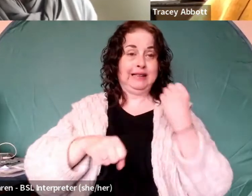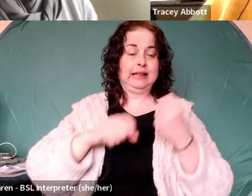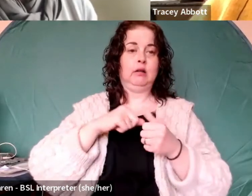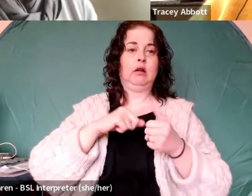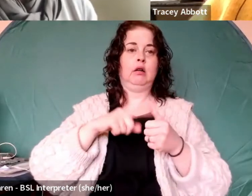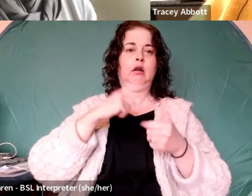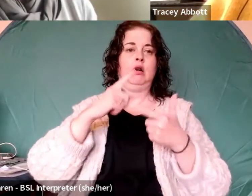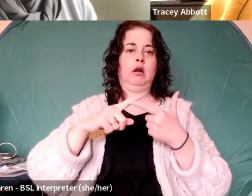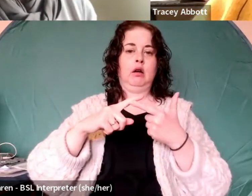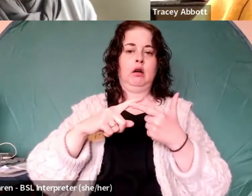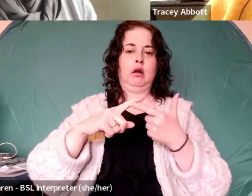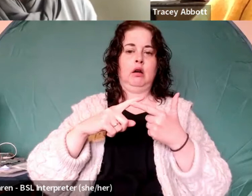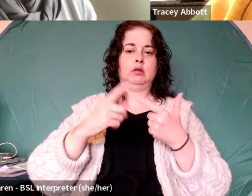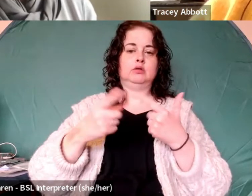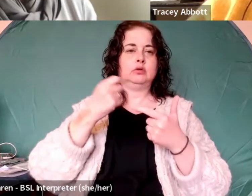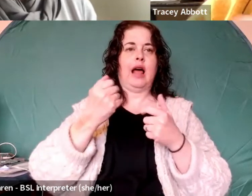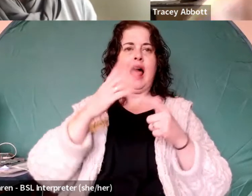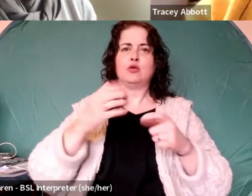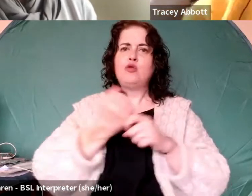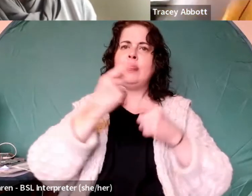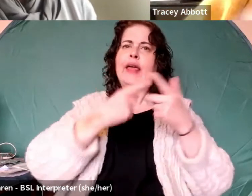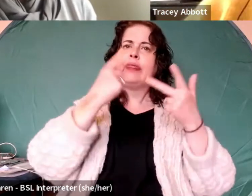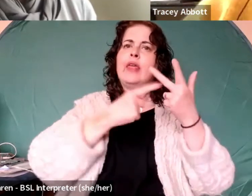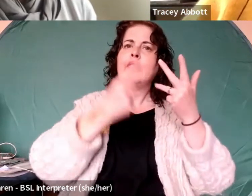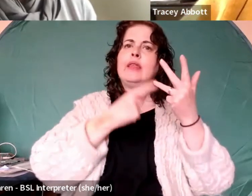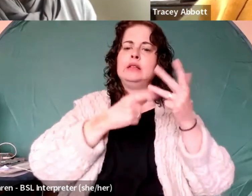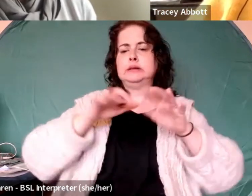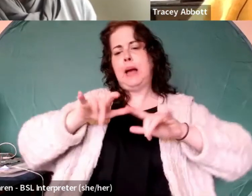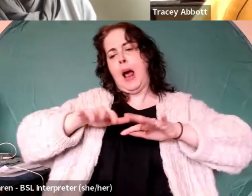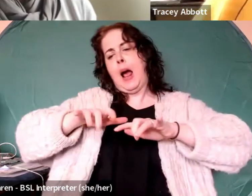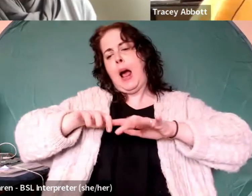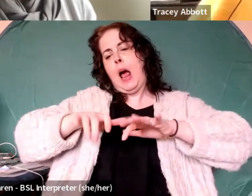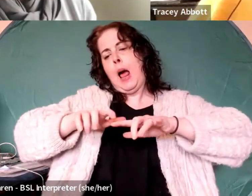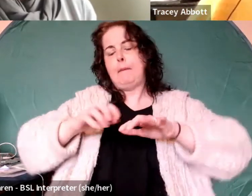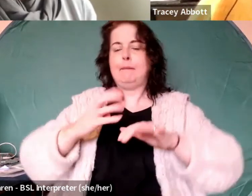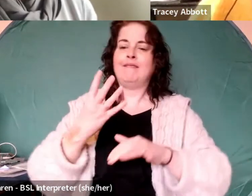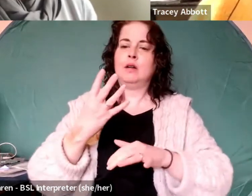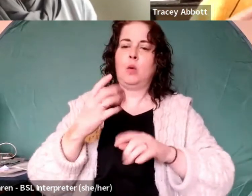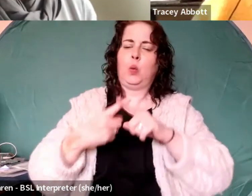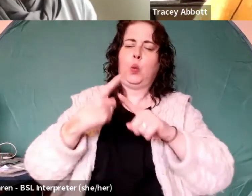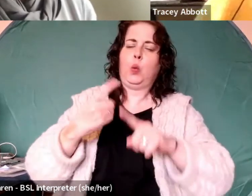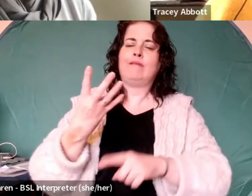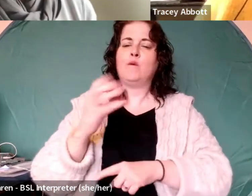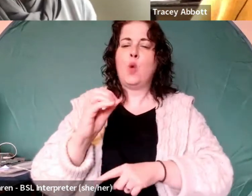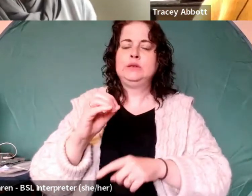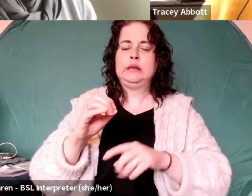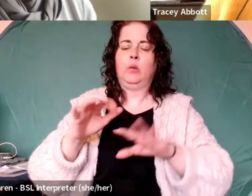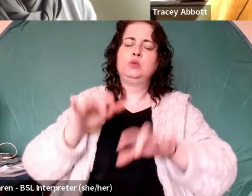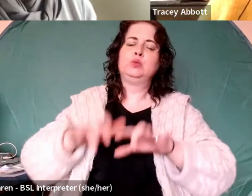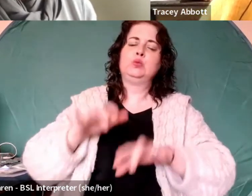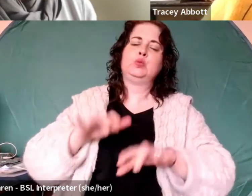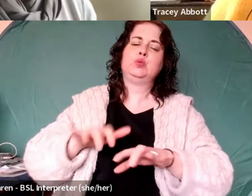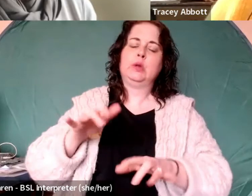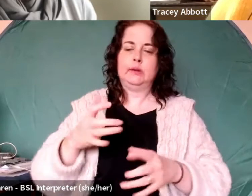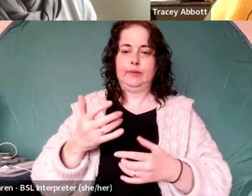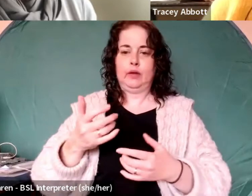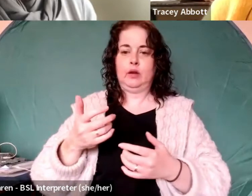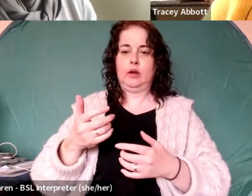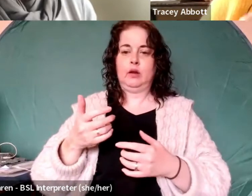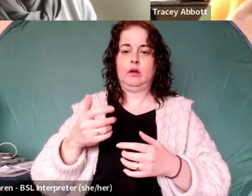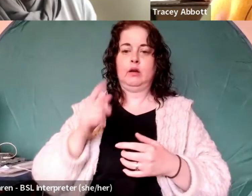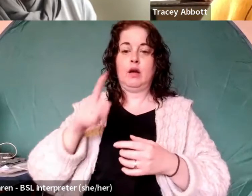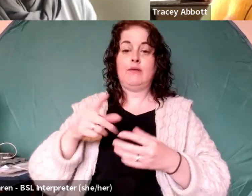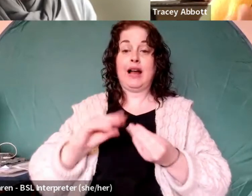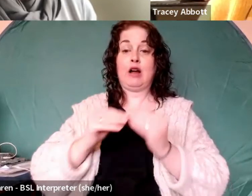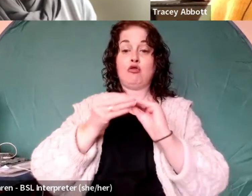got to have done X, Y, Z, you've got to be able to type at, say, 40 words a minute, whatever it might be. The reality is, if I can produce